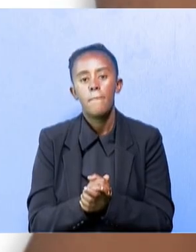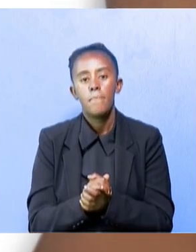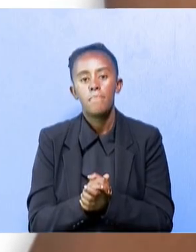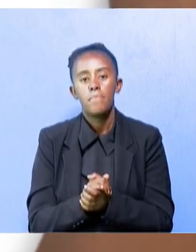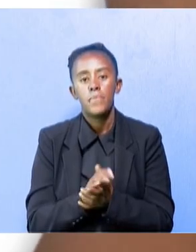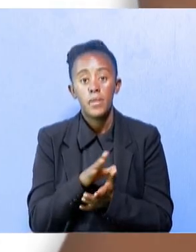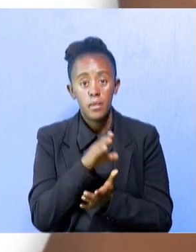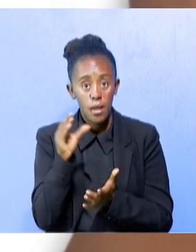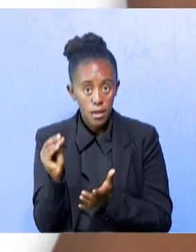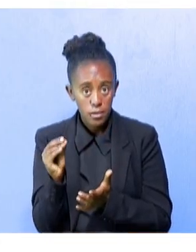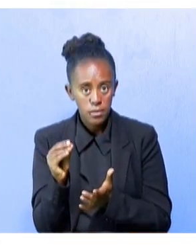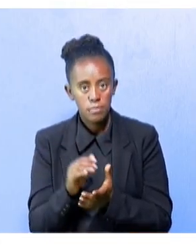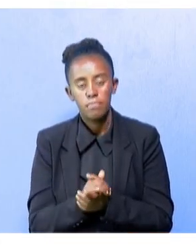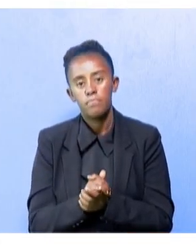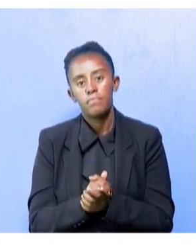and